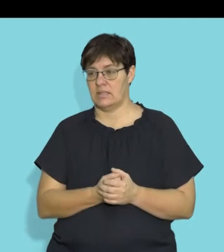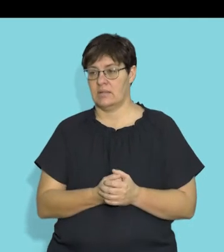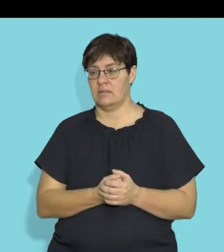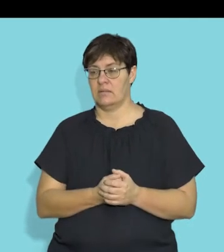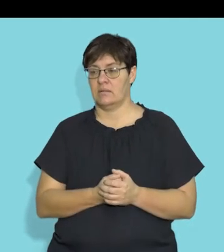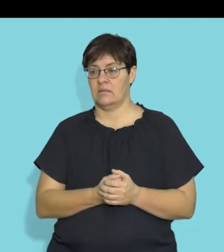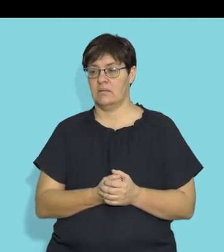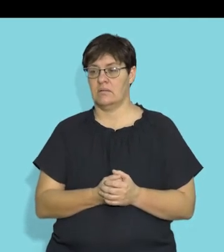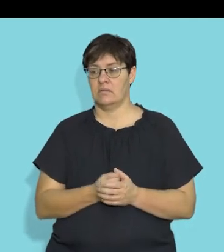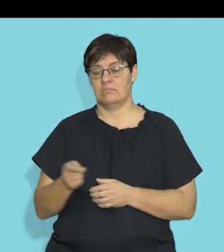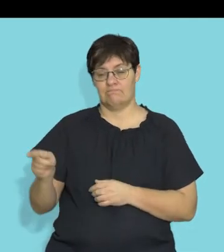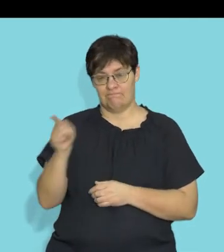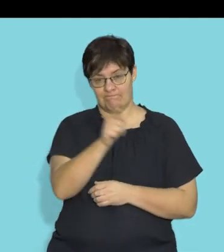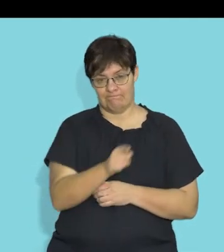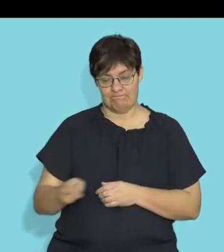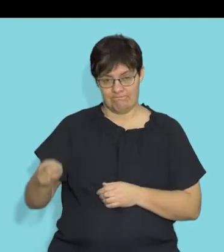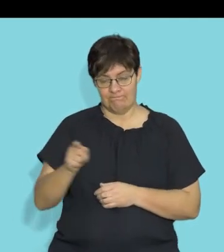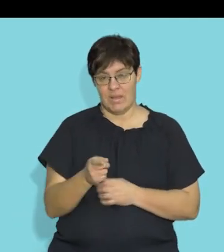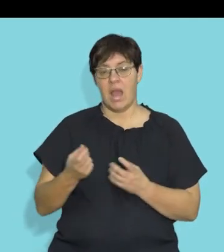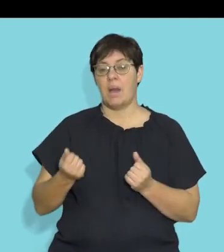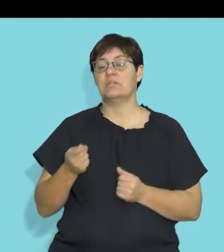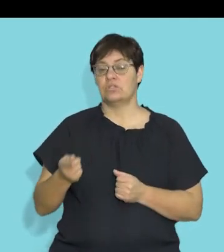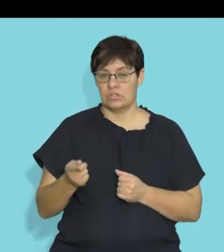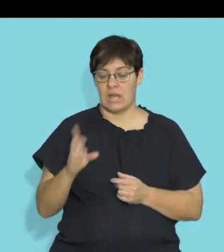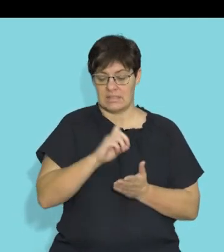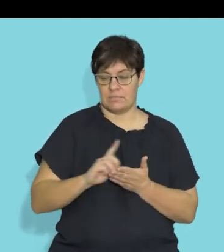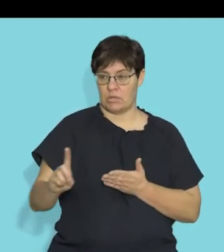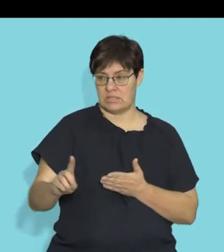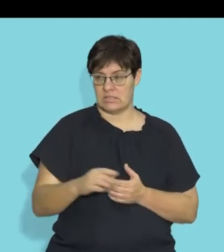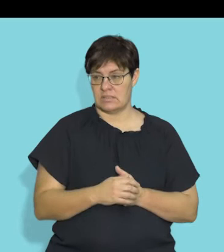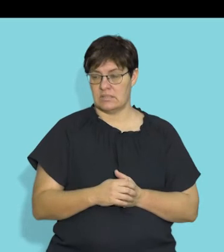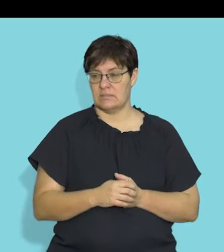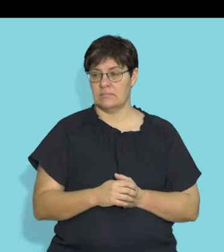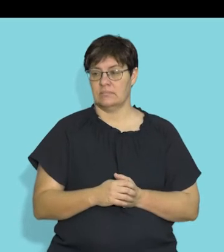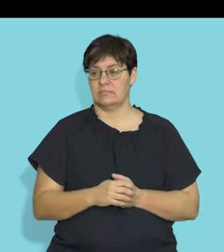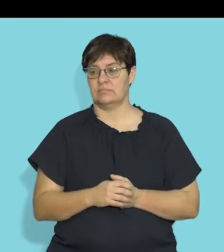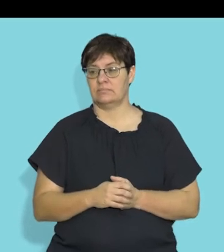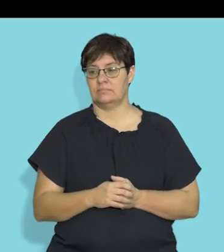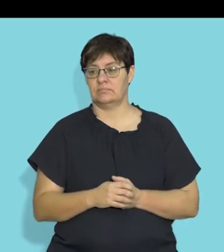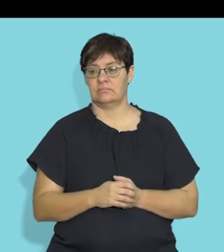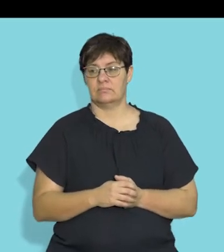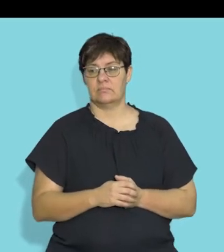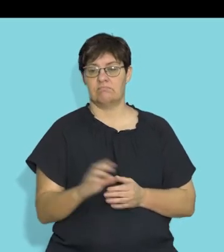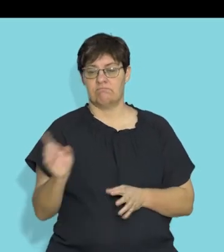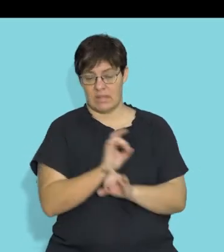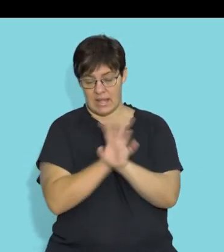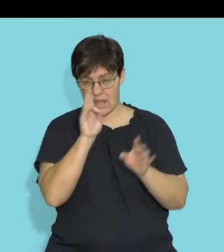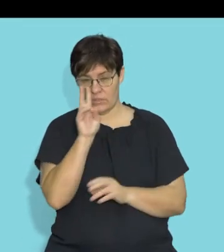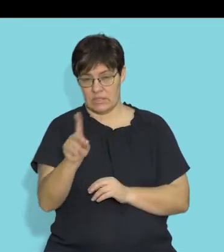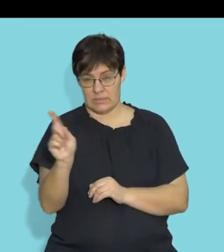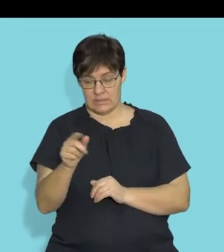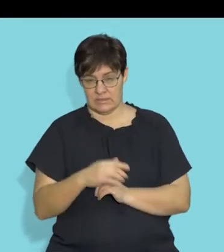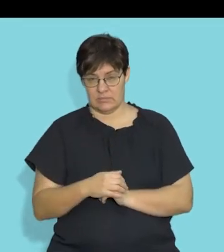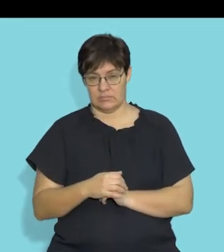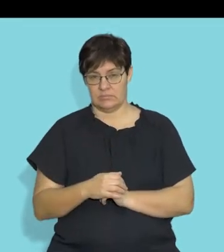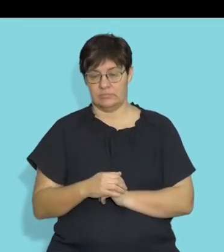sold and relative to the amount of money that is being deposited, okay? Clearly you will